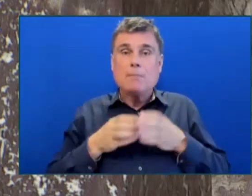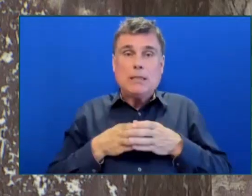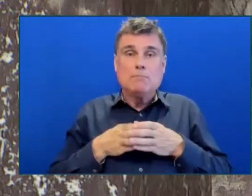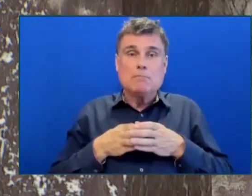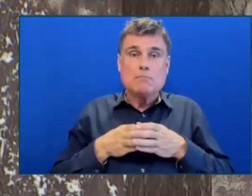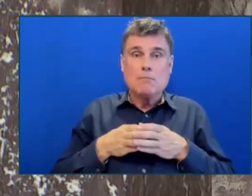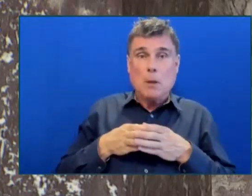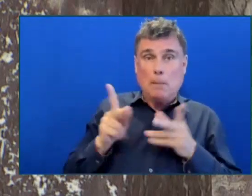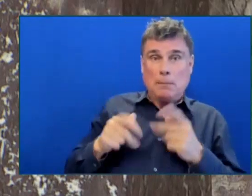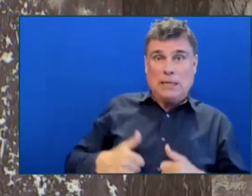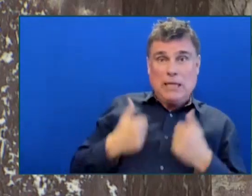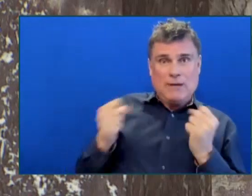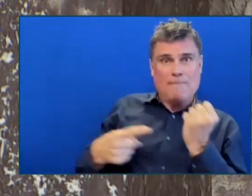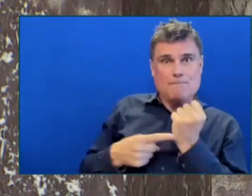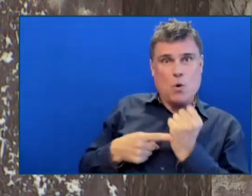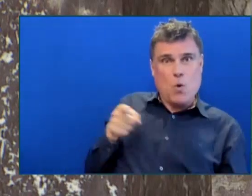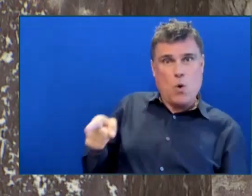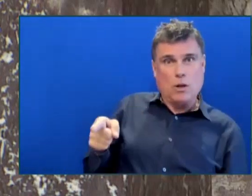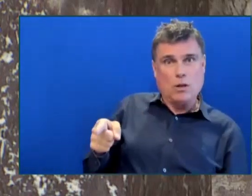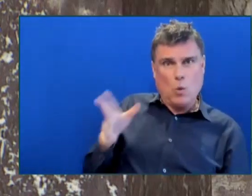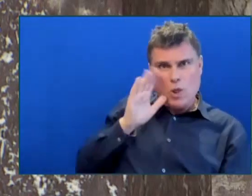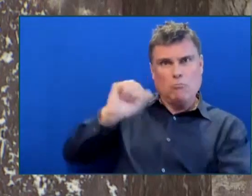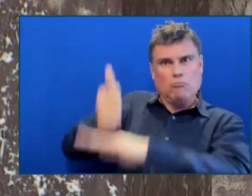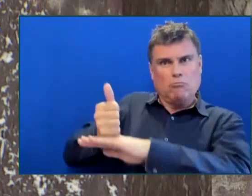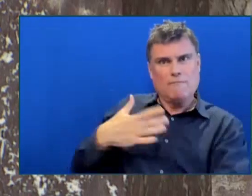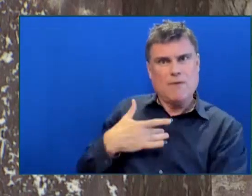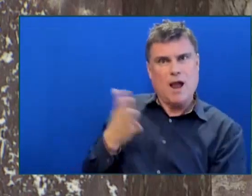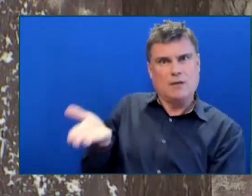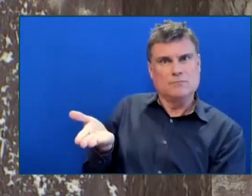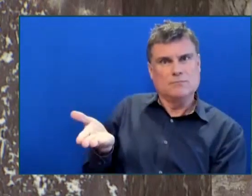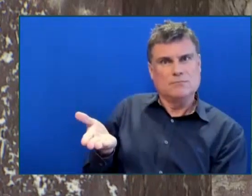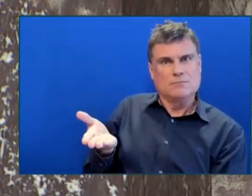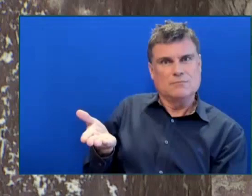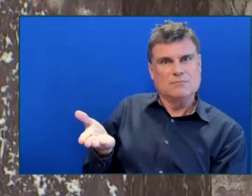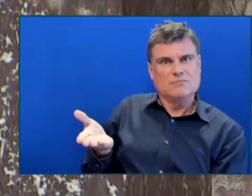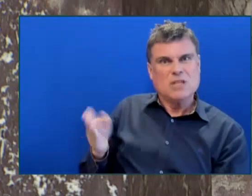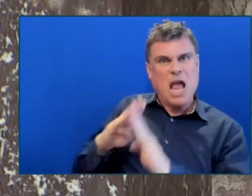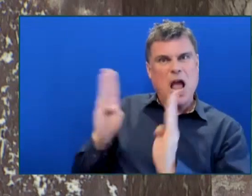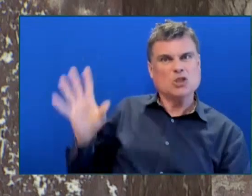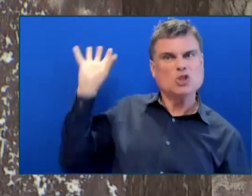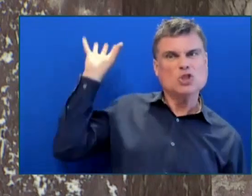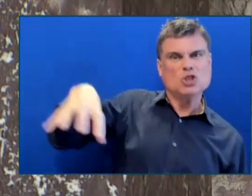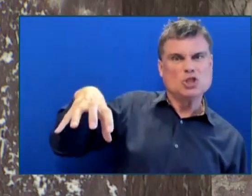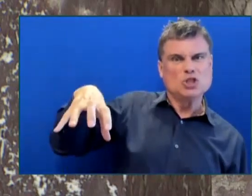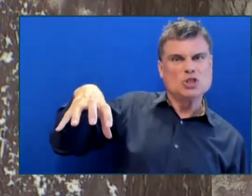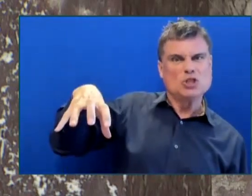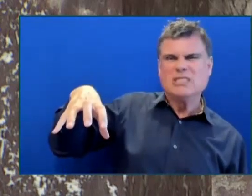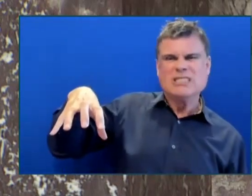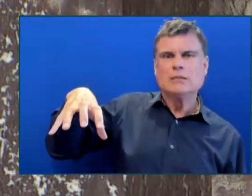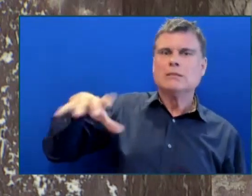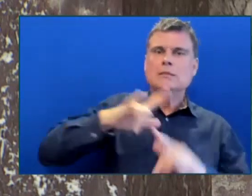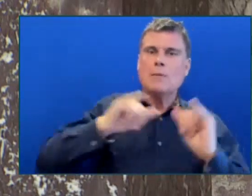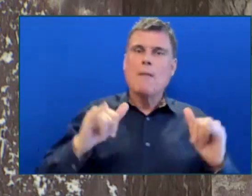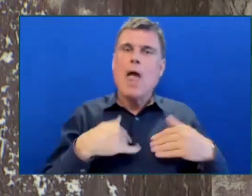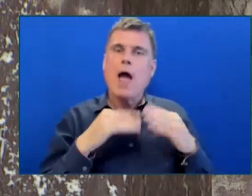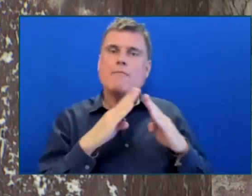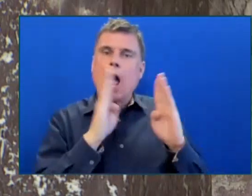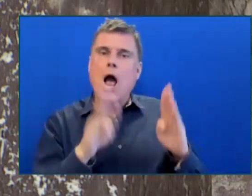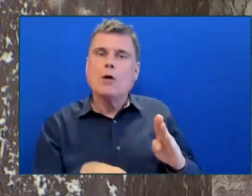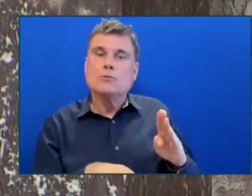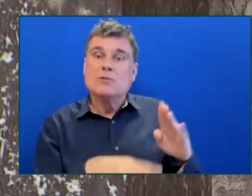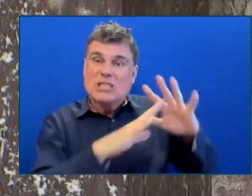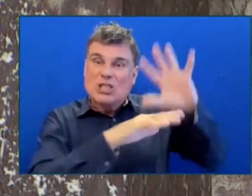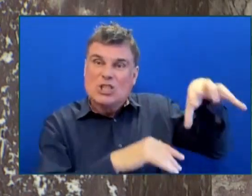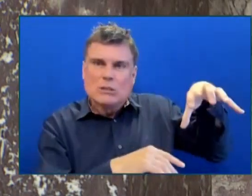purchase, Honourable Speaker. That's what the goal of the plan is to be about. And it builds on the work we've already done. We've already brought thousands of units